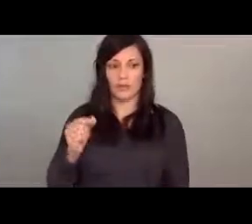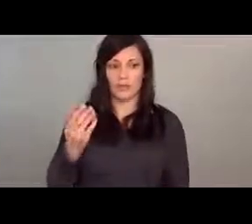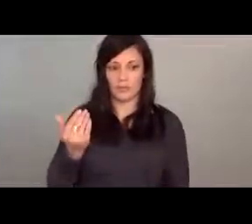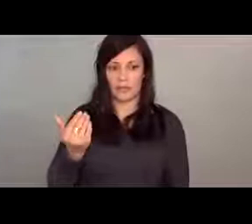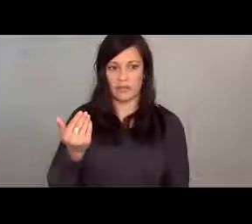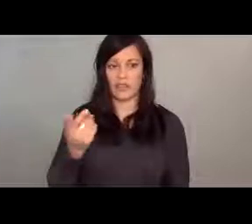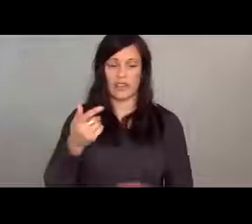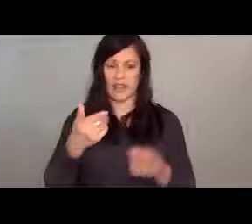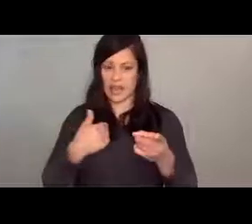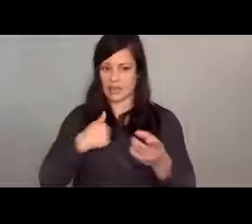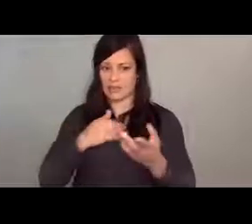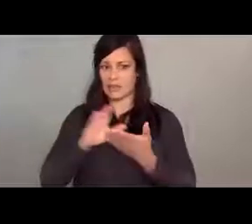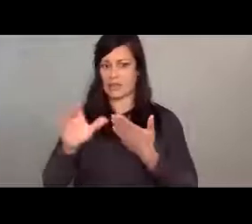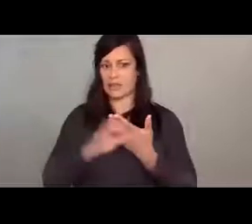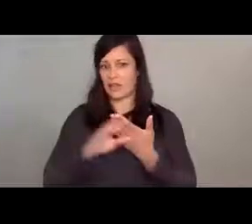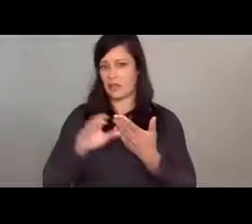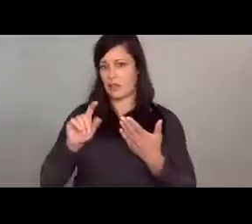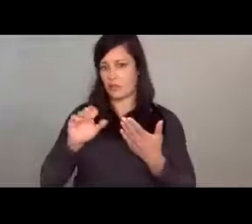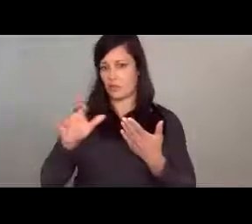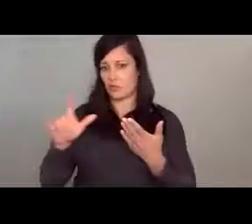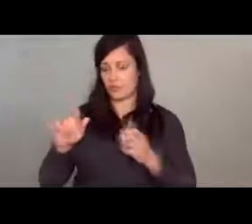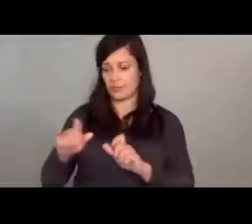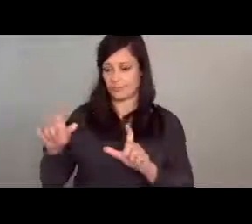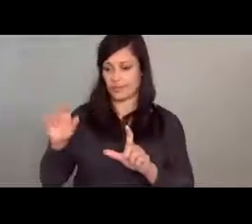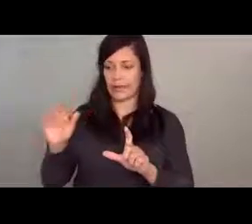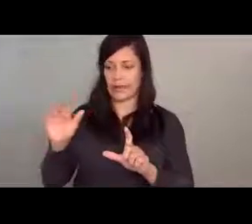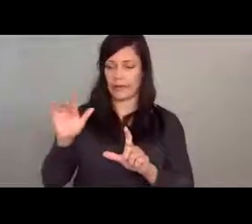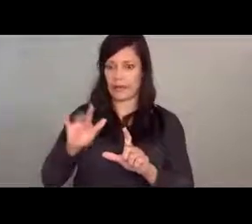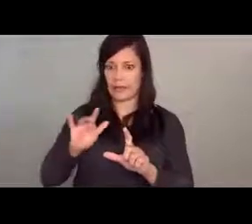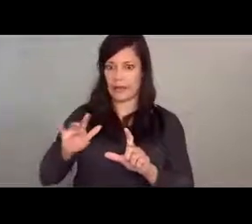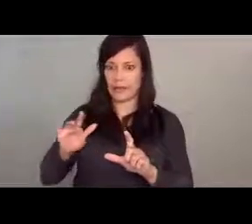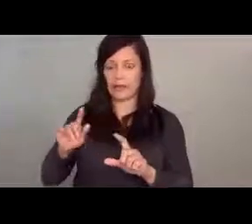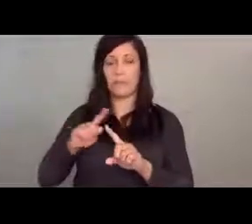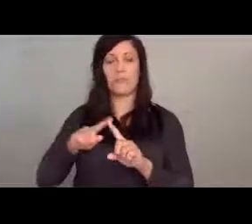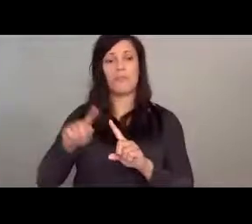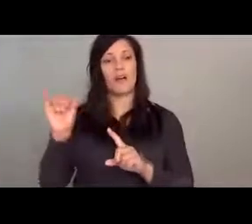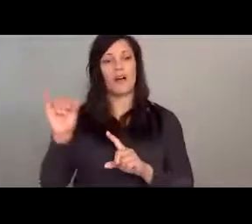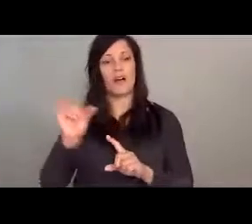calendar tool, but if you also follow the exact